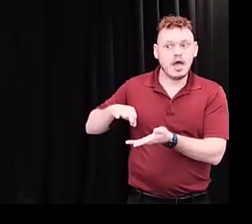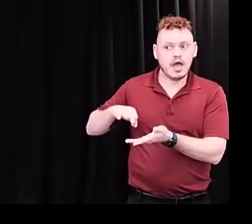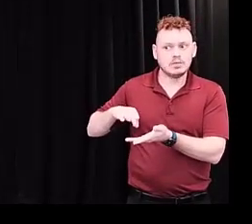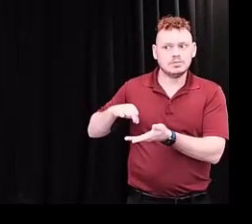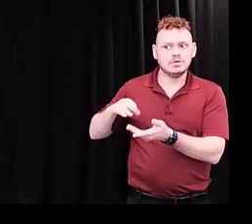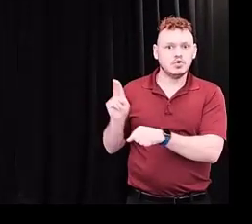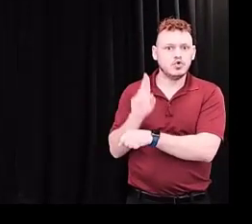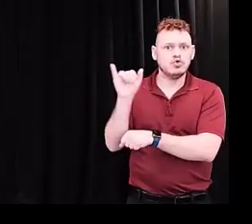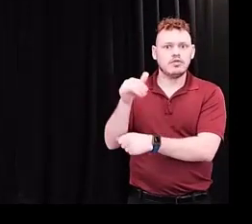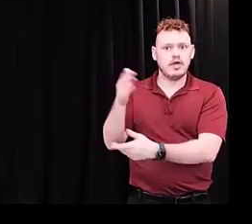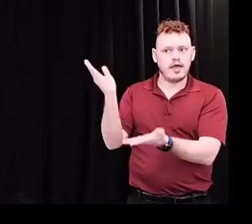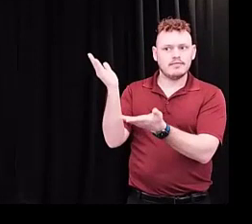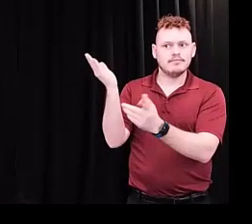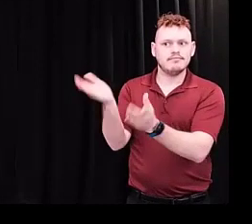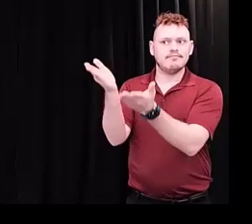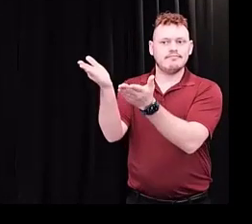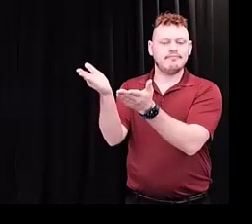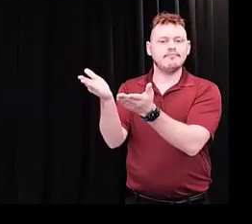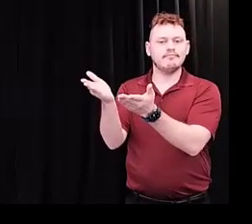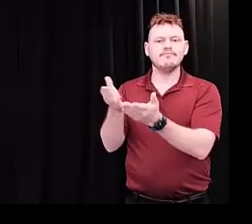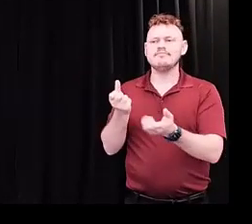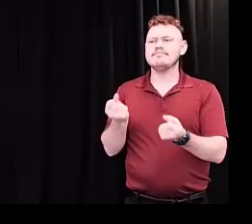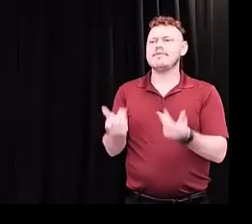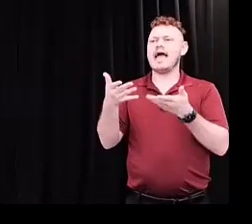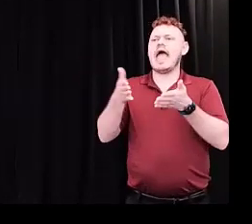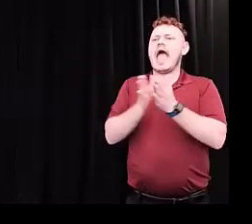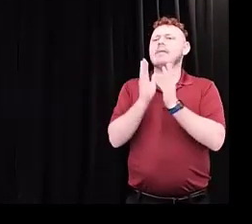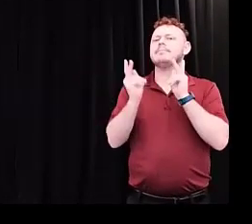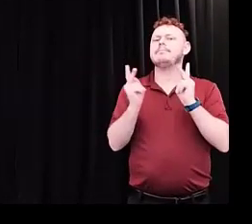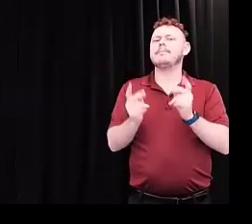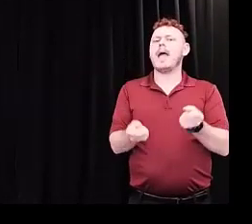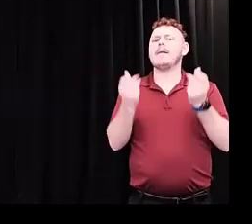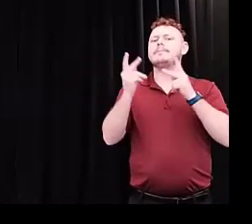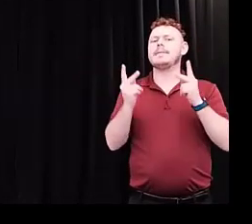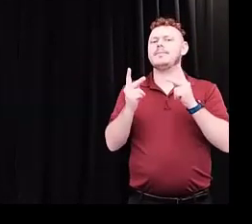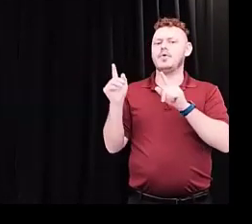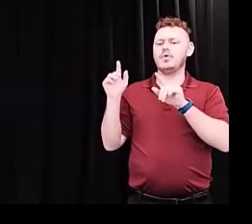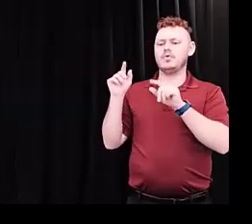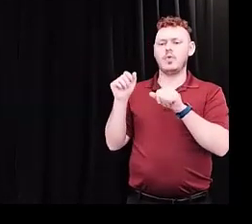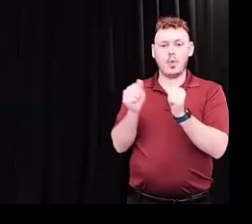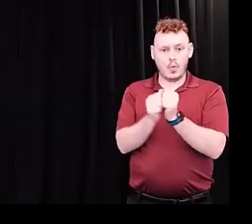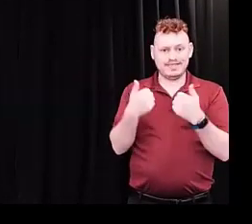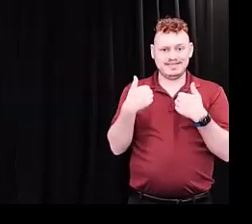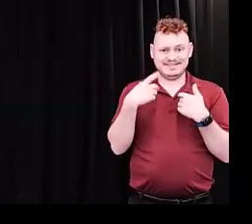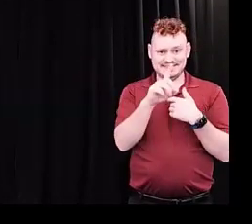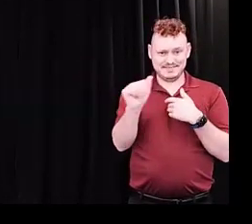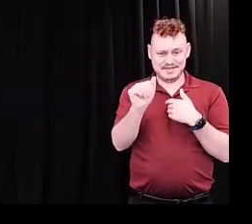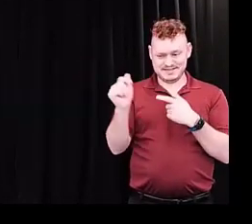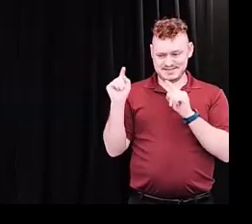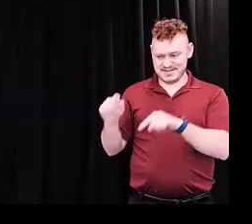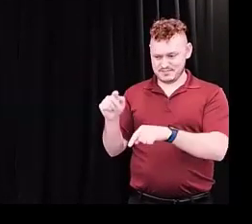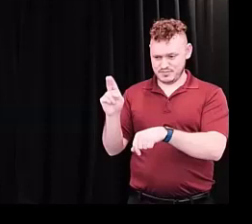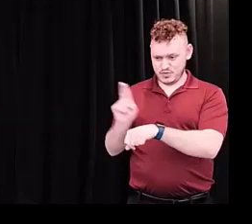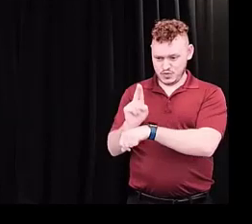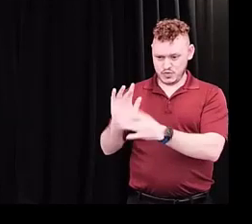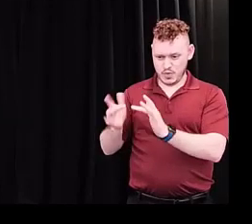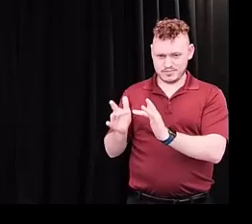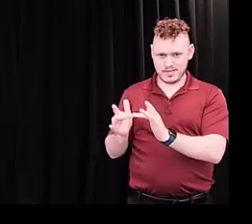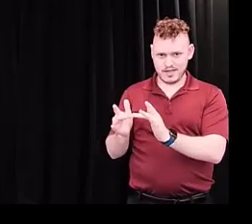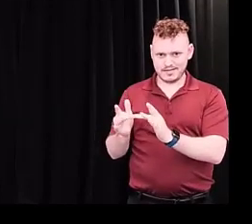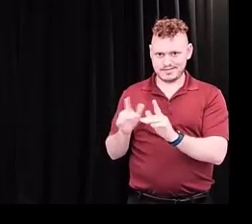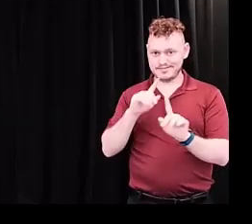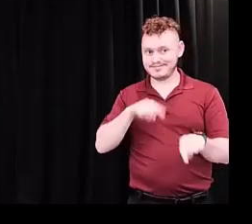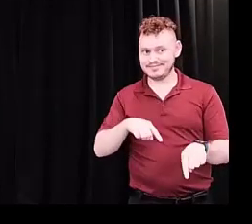case. You maybe ask how many people with disabilities come to the website, and the answer is that it shouldn't